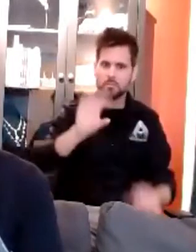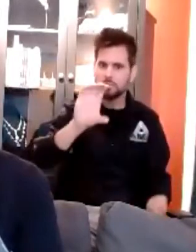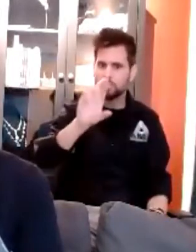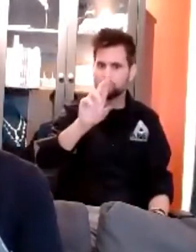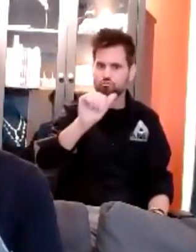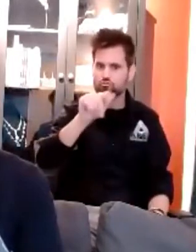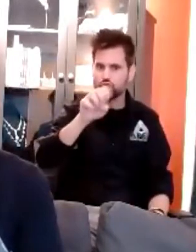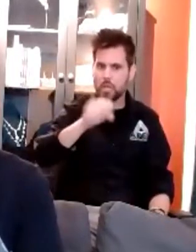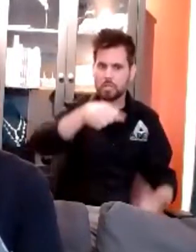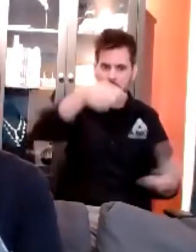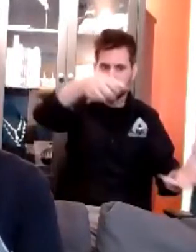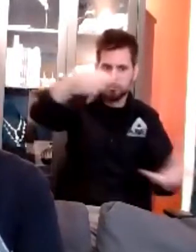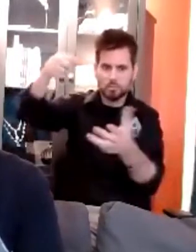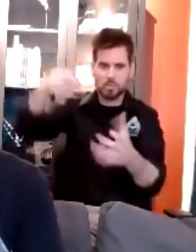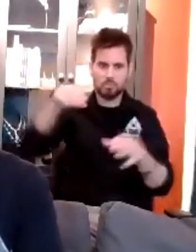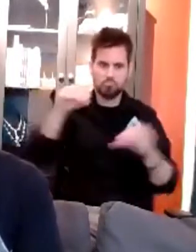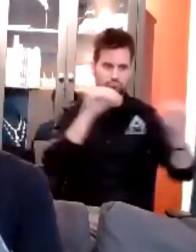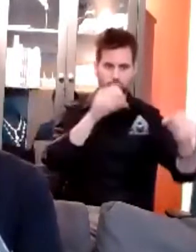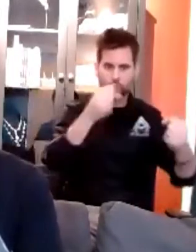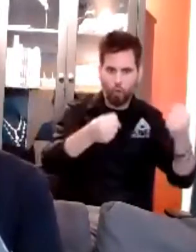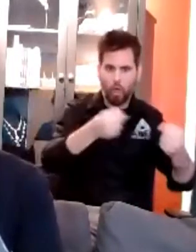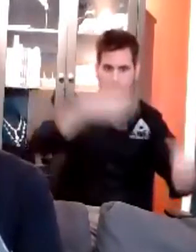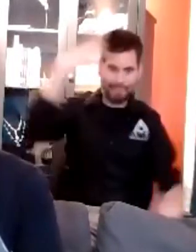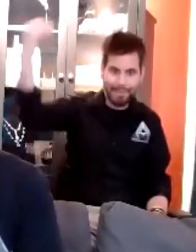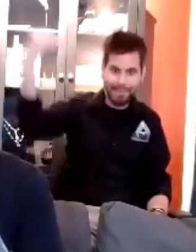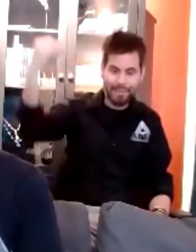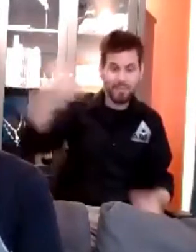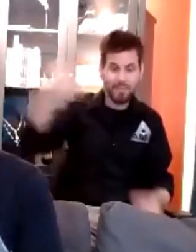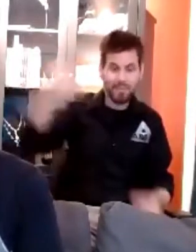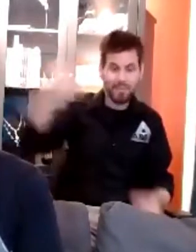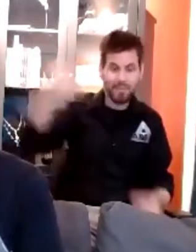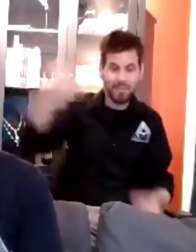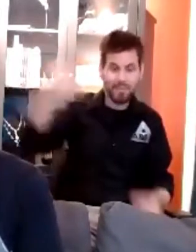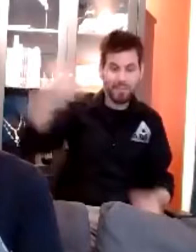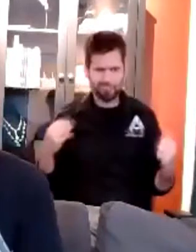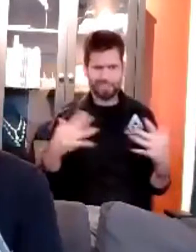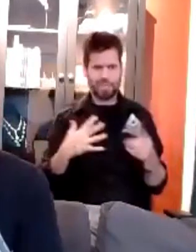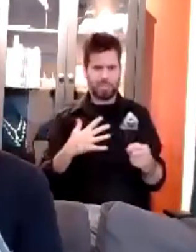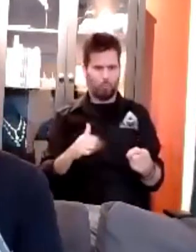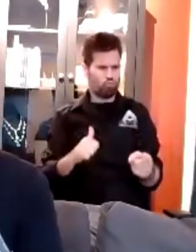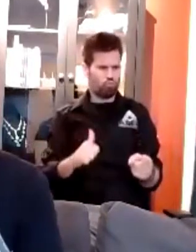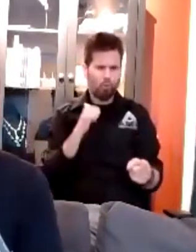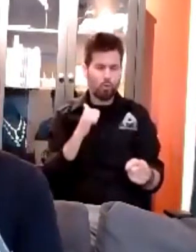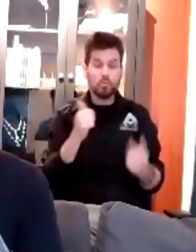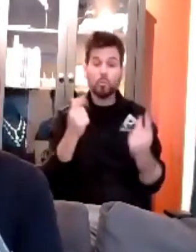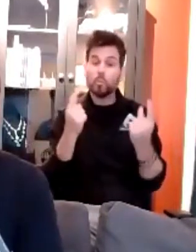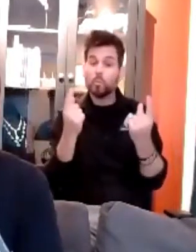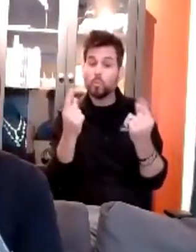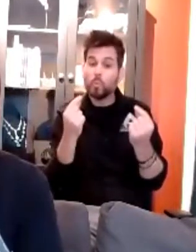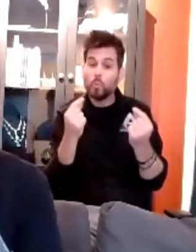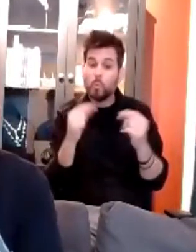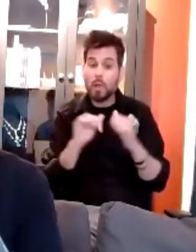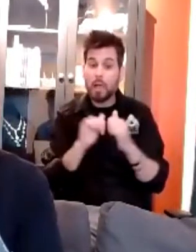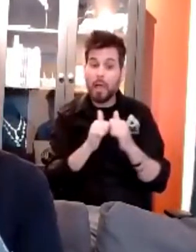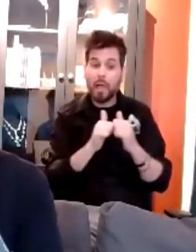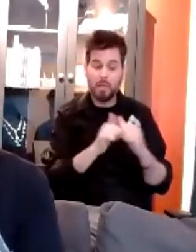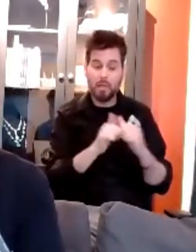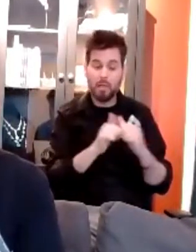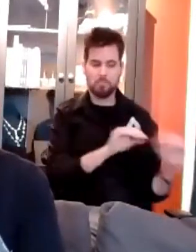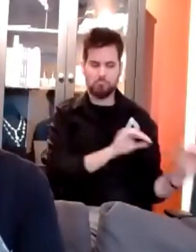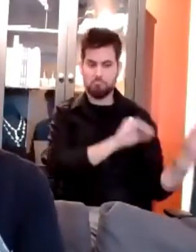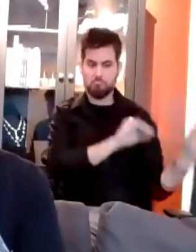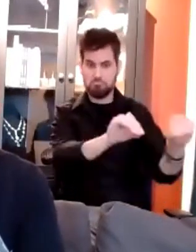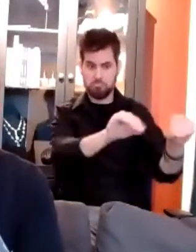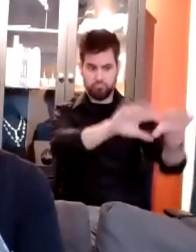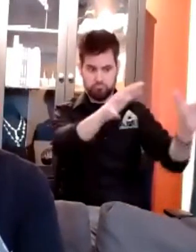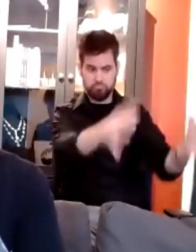animal that's never been in a crate in a hurry, it's pretty difficult. So we started, some of them already did go